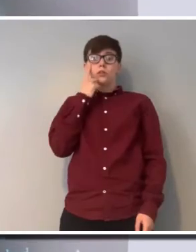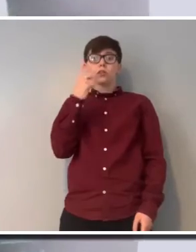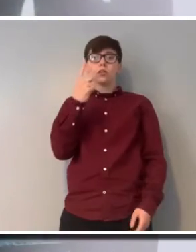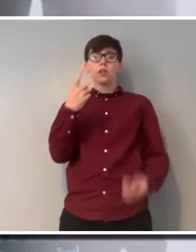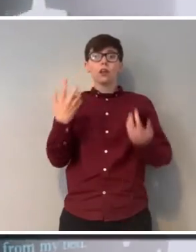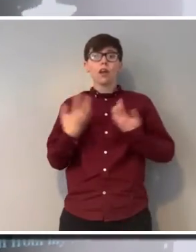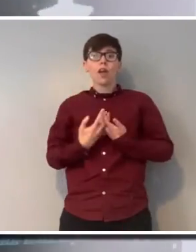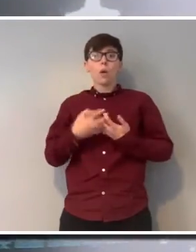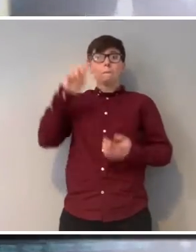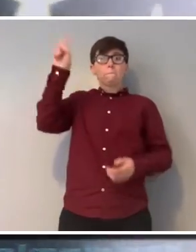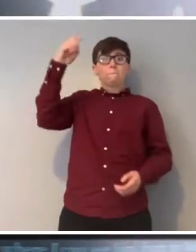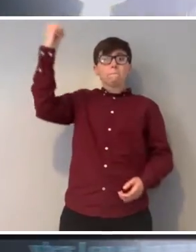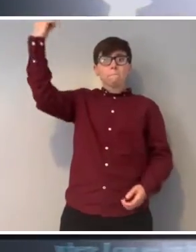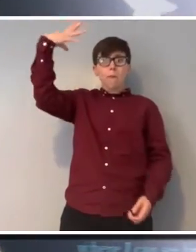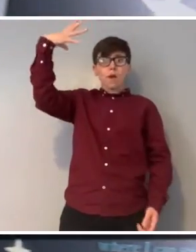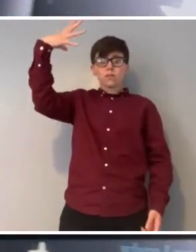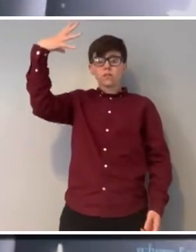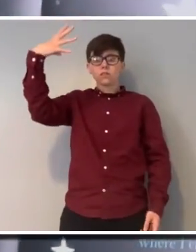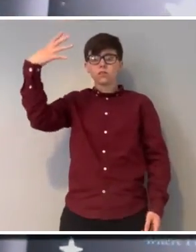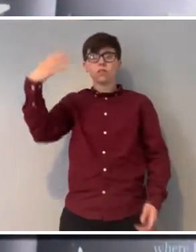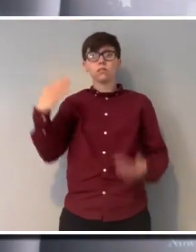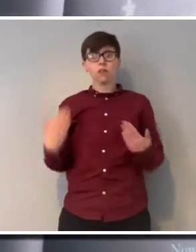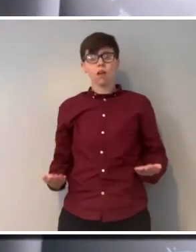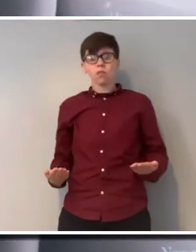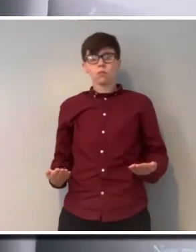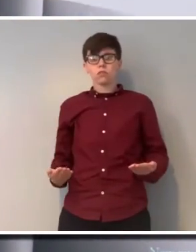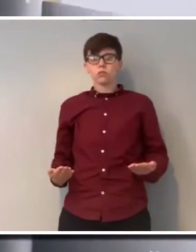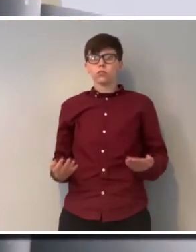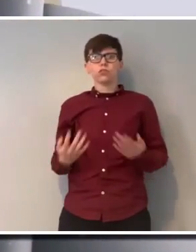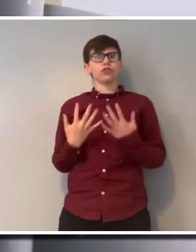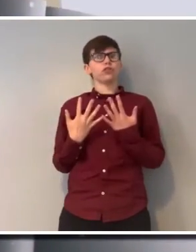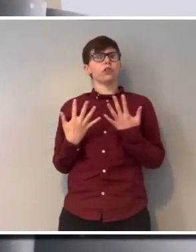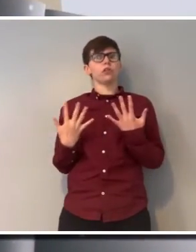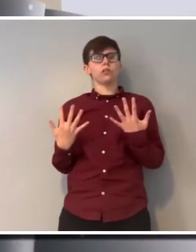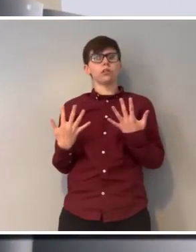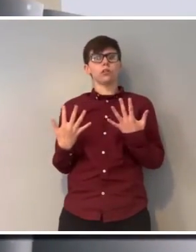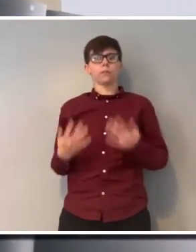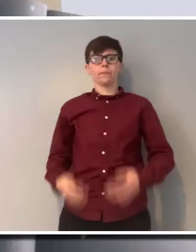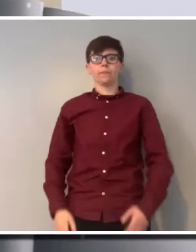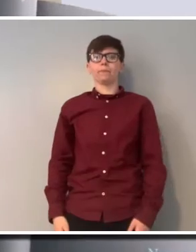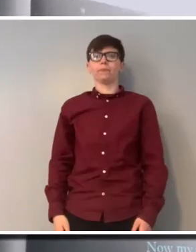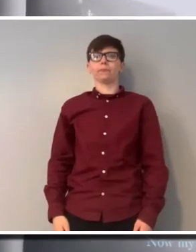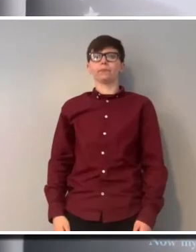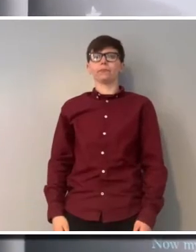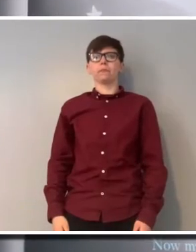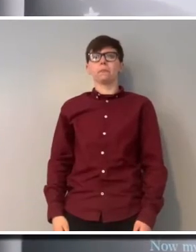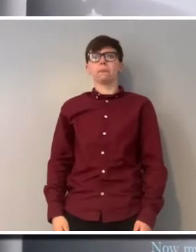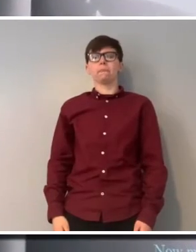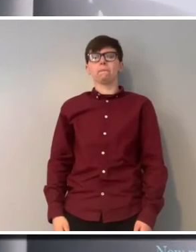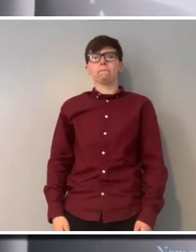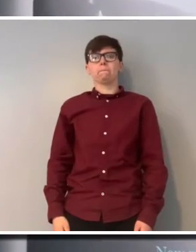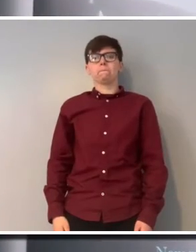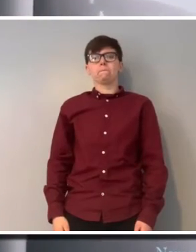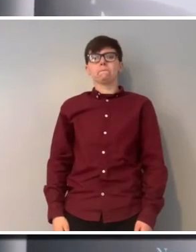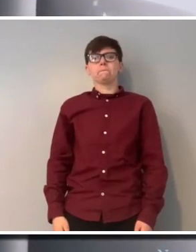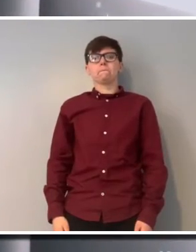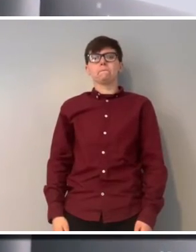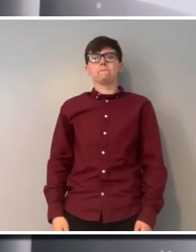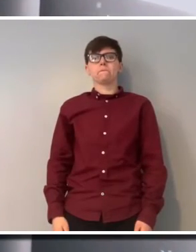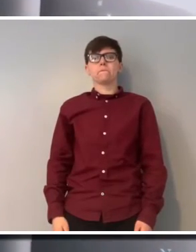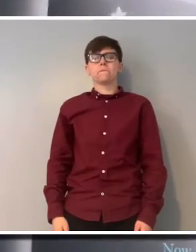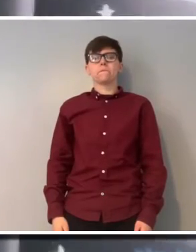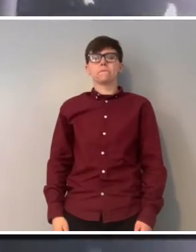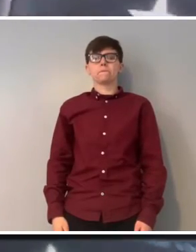brightest star who wears a smile. Can you see how bright he is now and shiny?